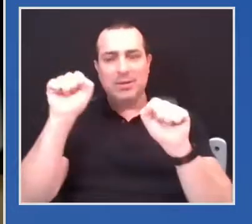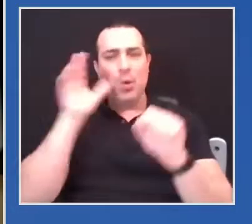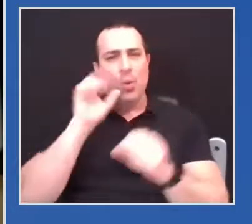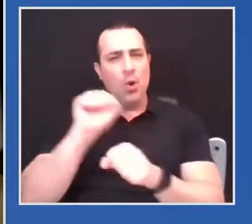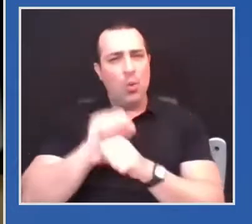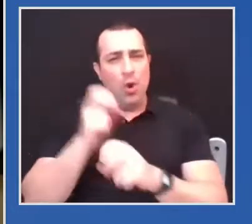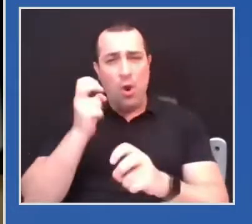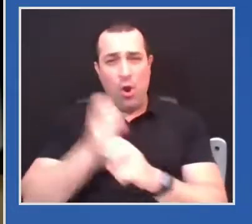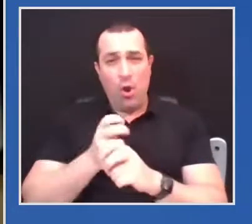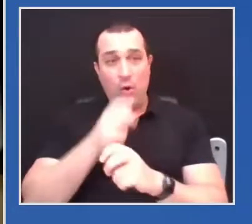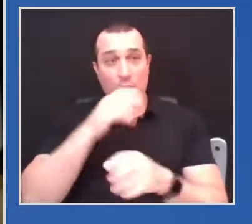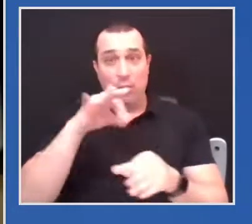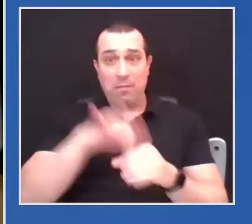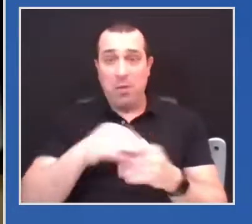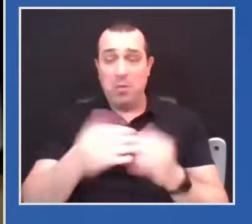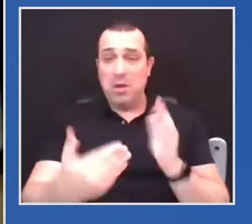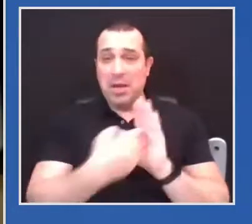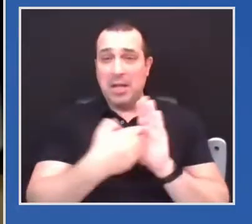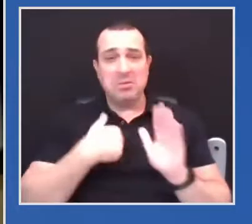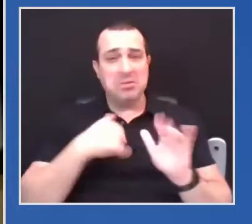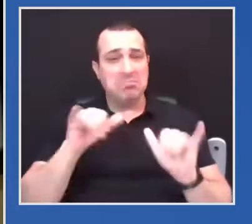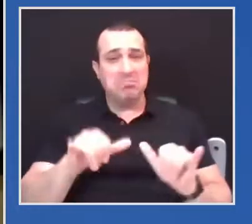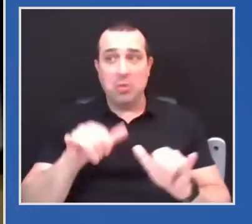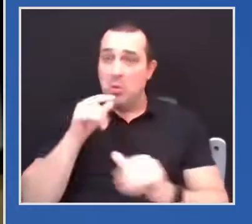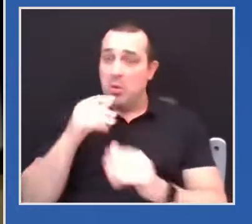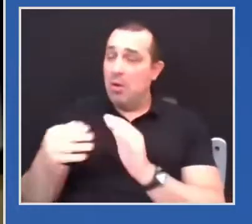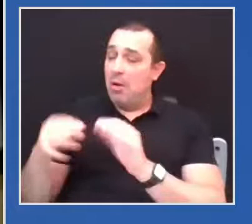me as those who voted for me.